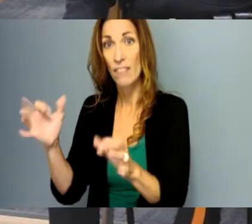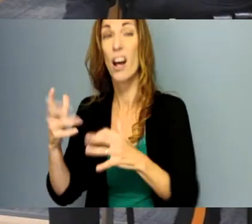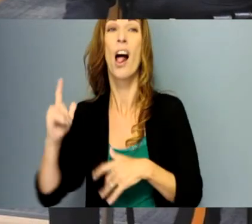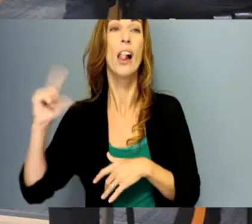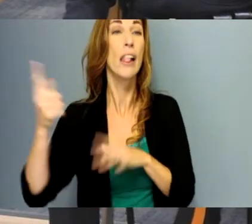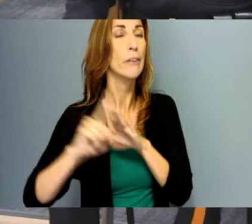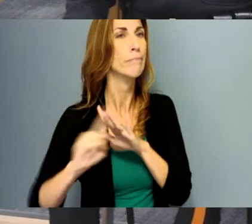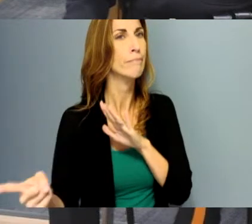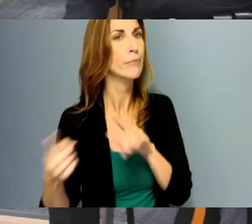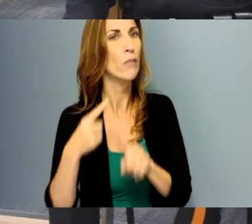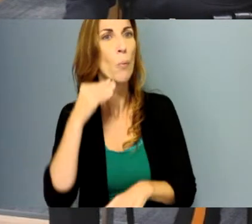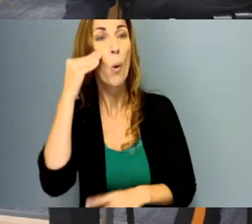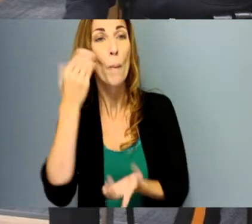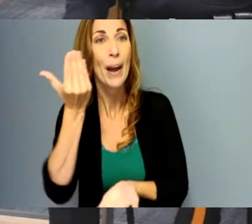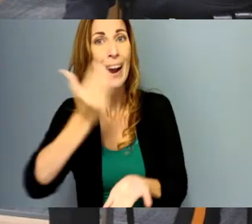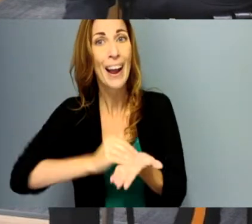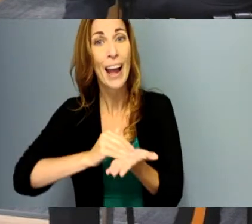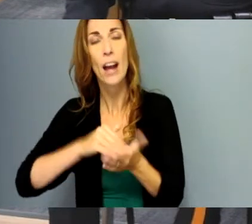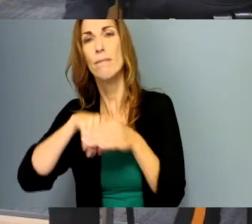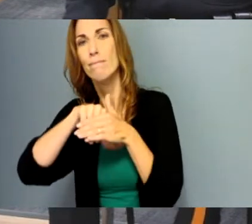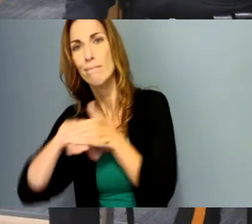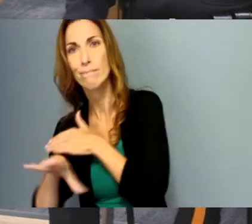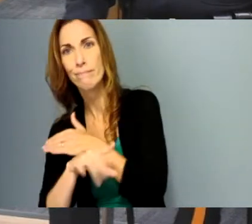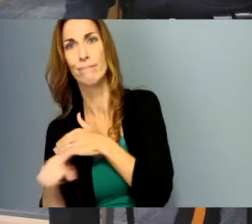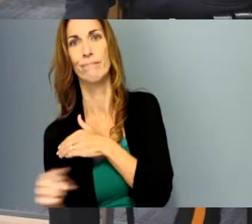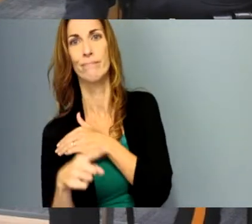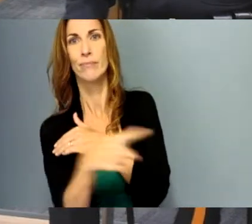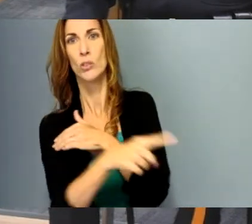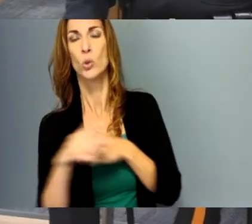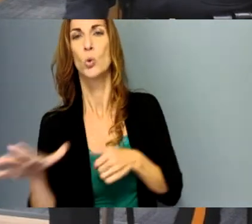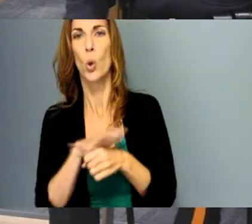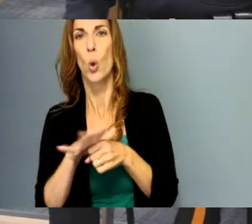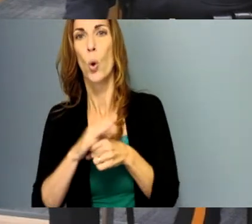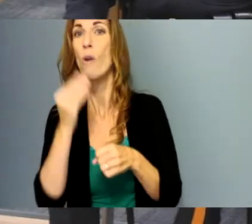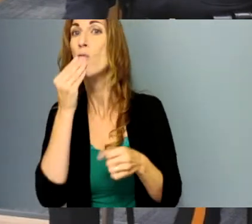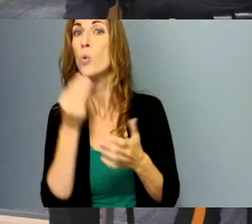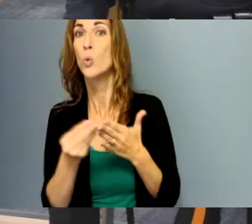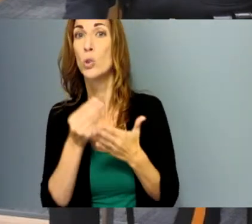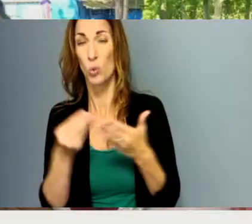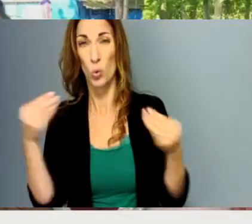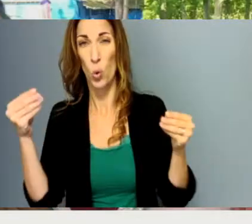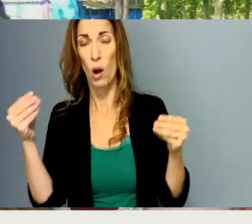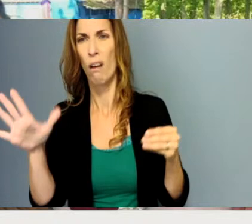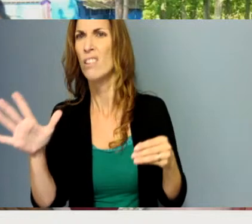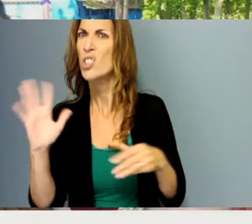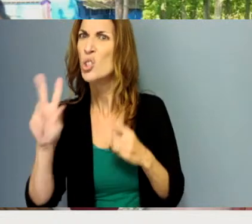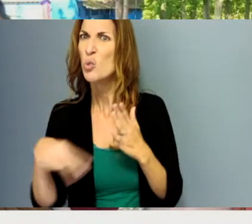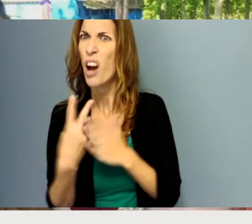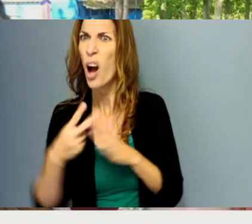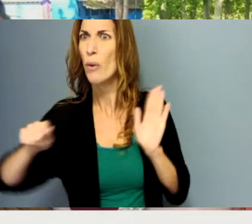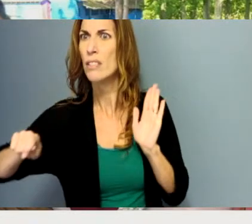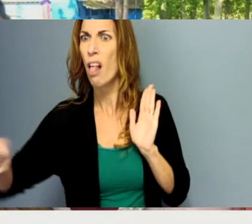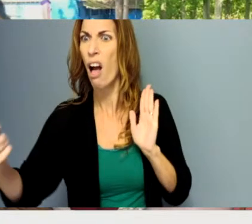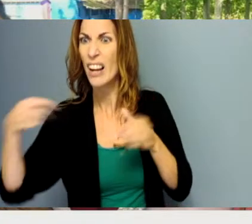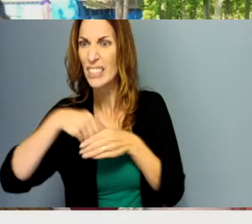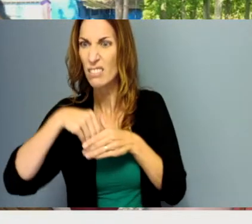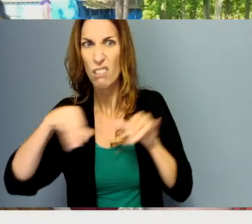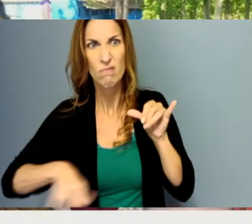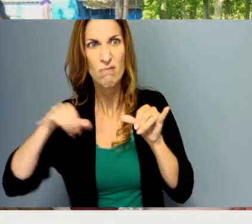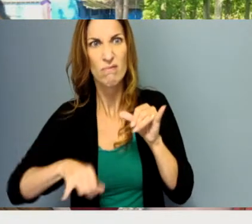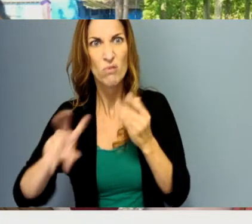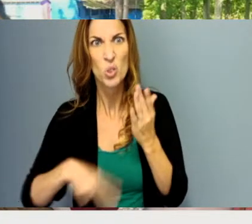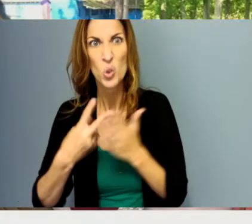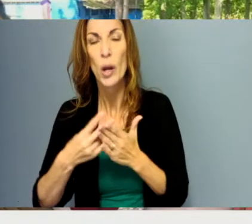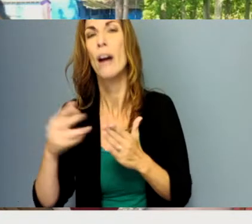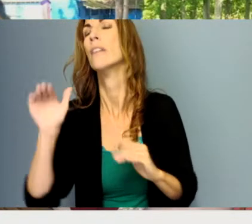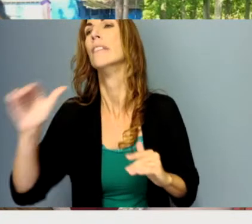house again and locked herself in the local food store for 2 hours. We're able to get Walt involved with that case, connect